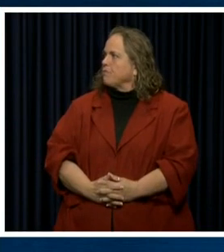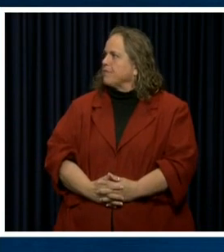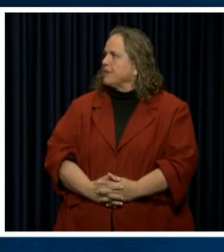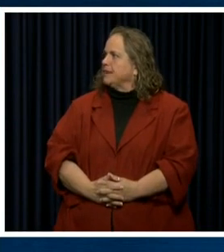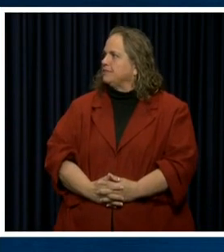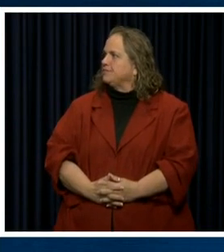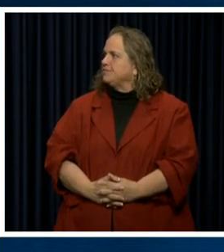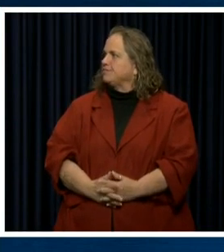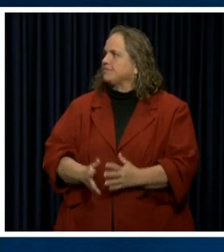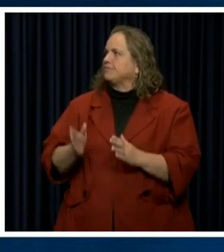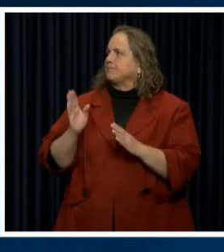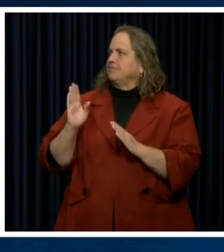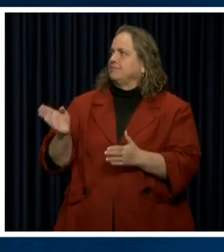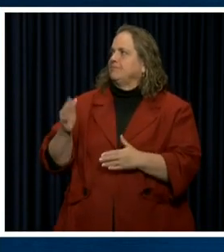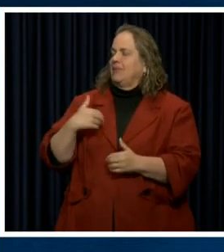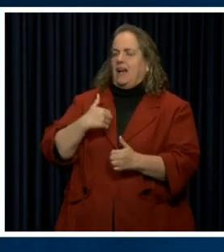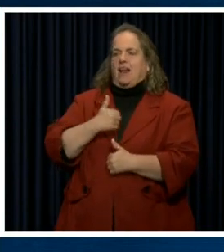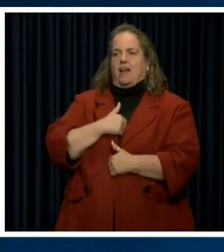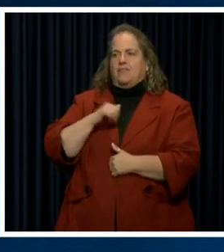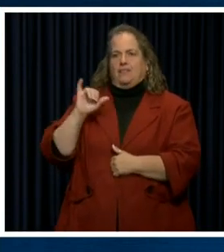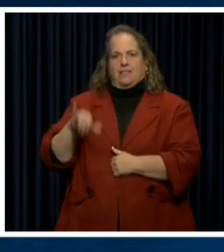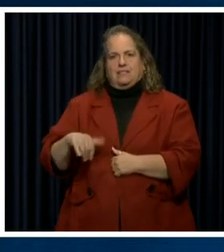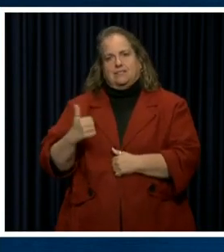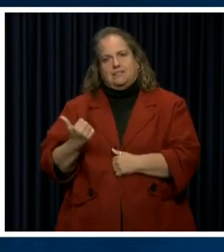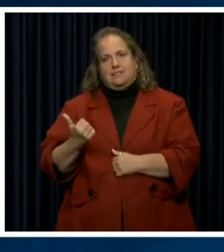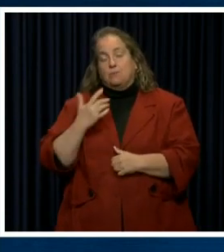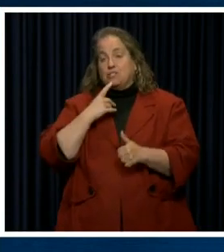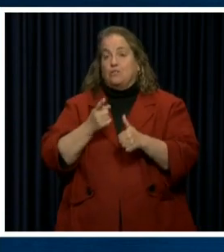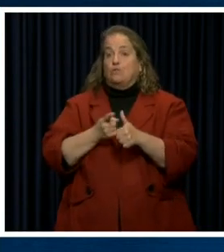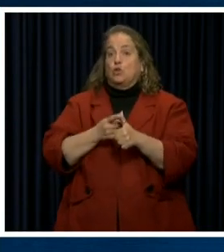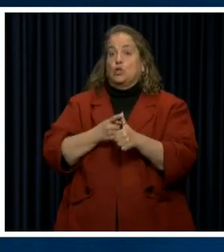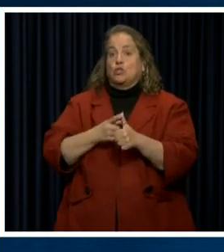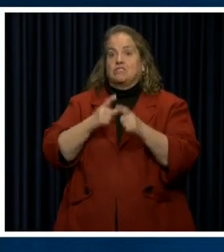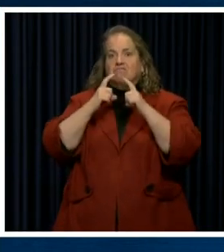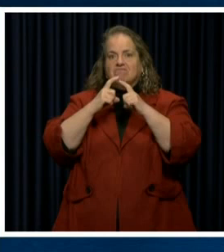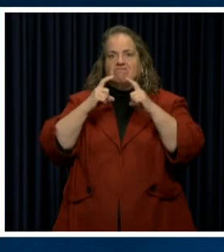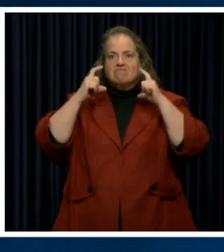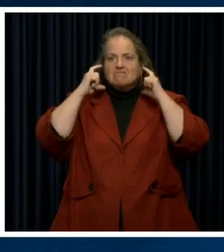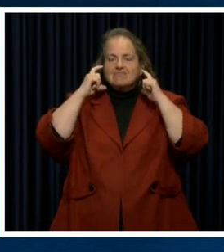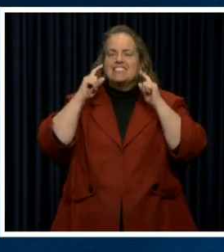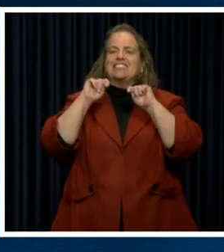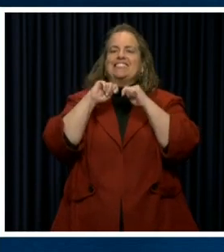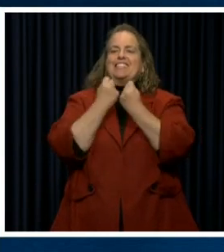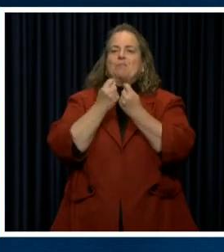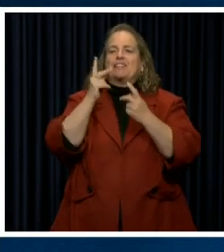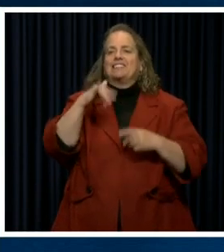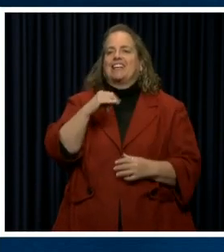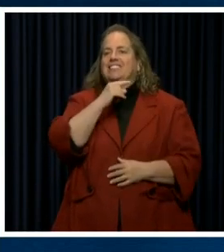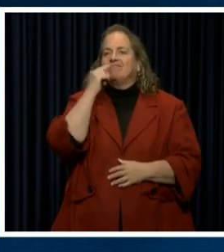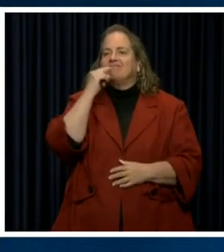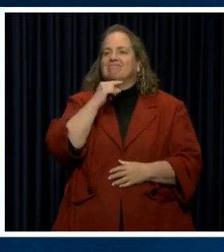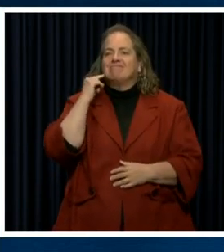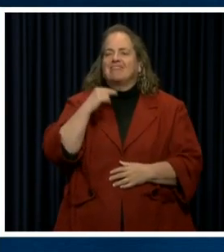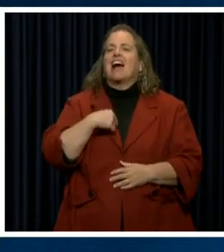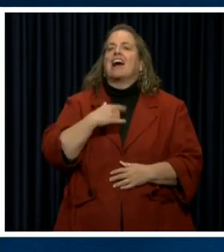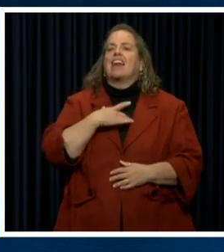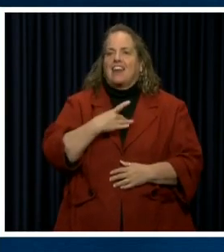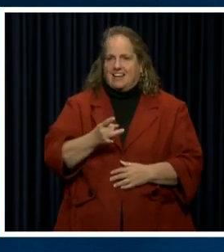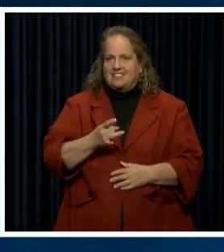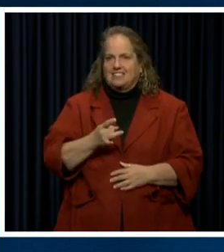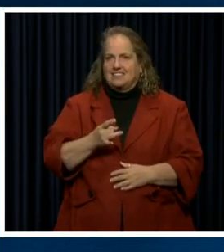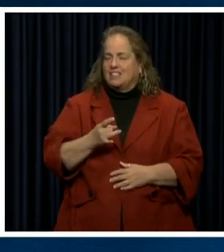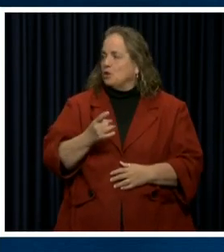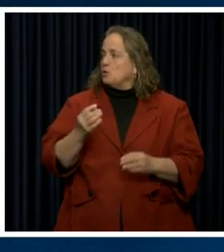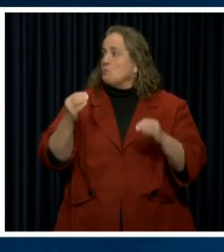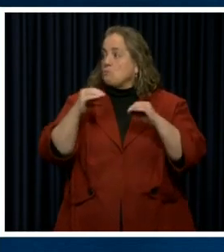All right, I love this first one because, first of all, they make masks that have Team Kentucky on them. And right now, what